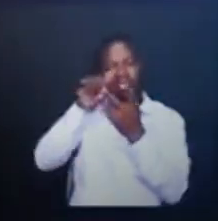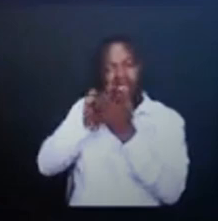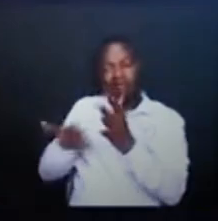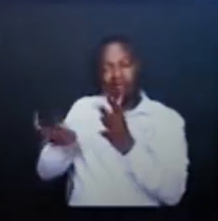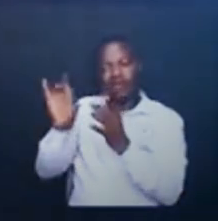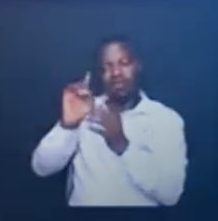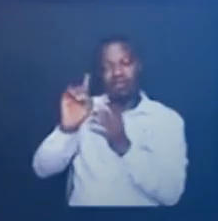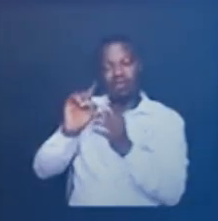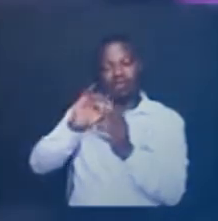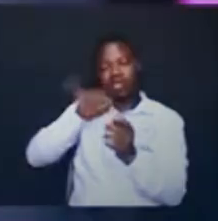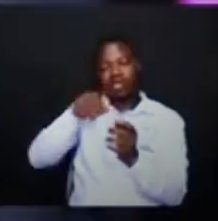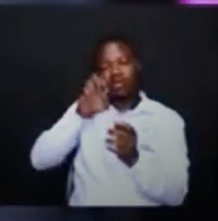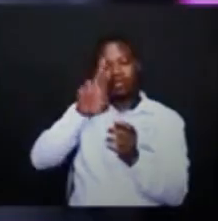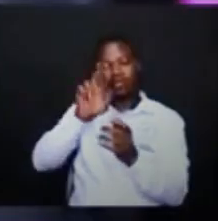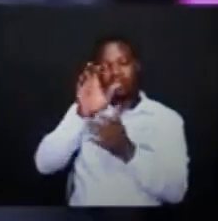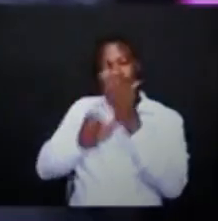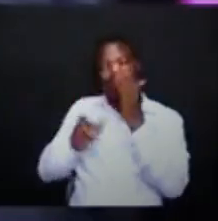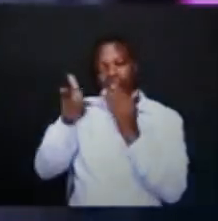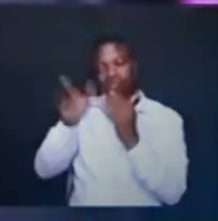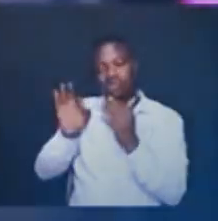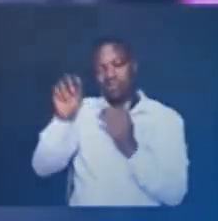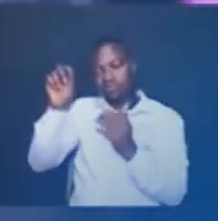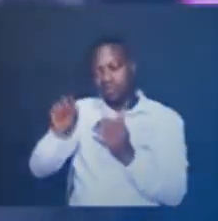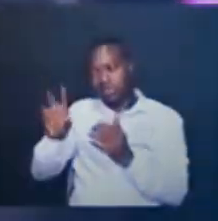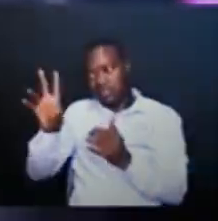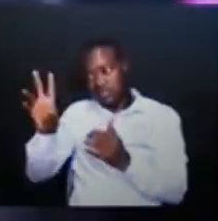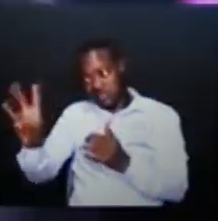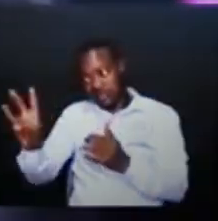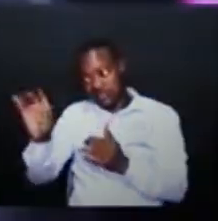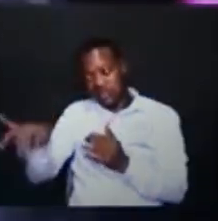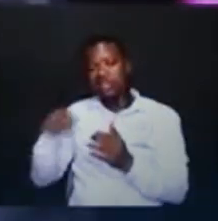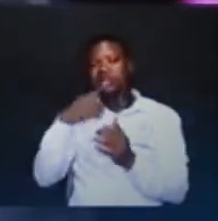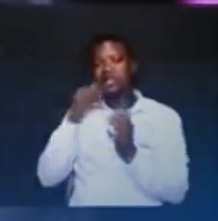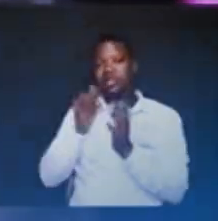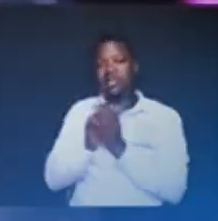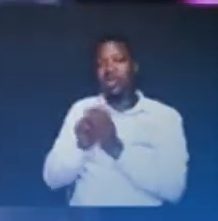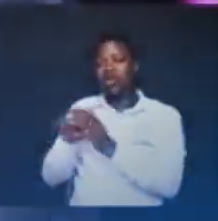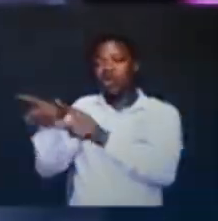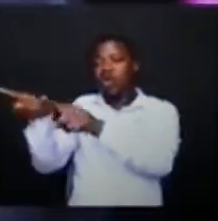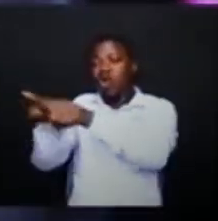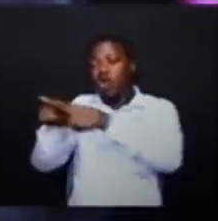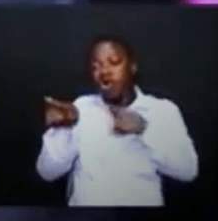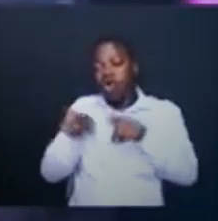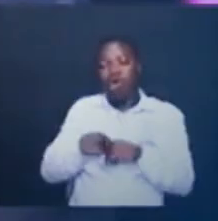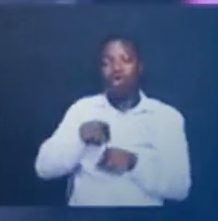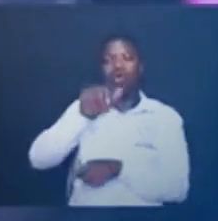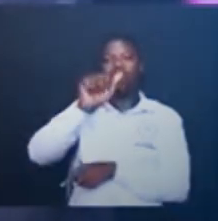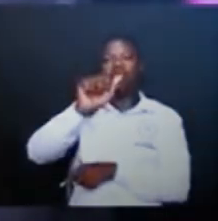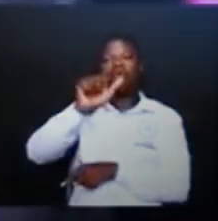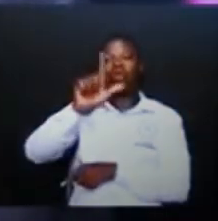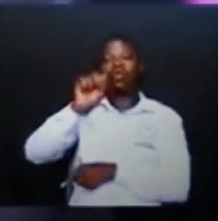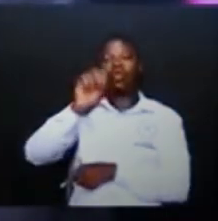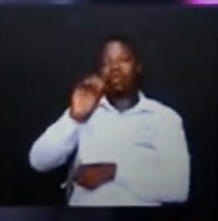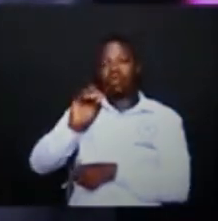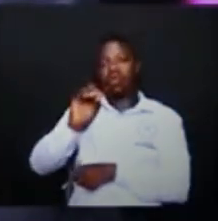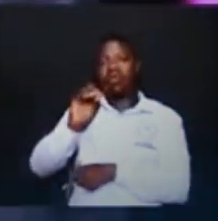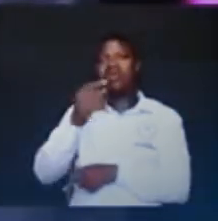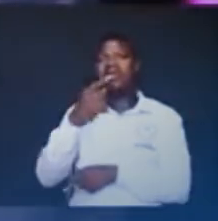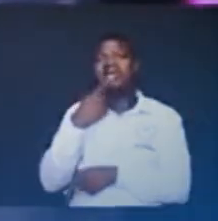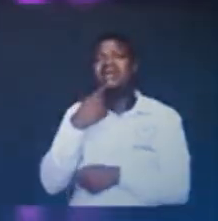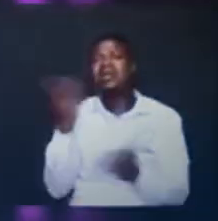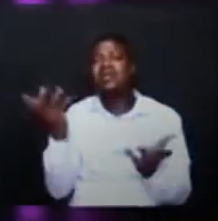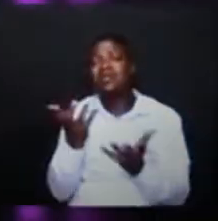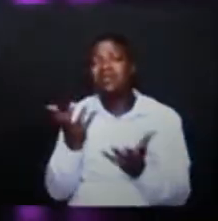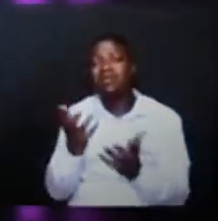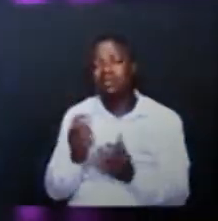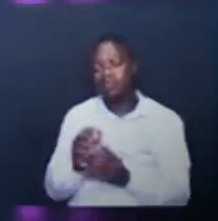verse 7. It begins with the word also. Seek the peace and